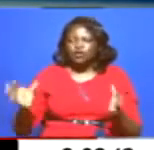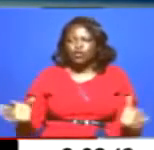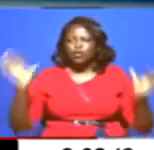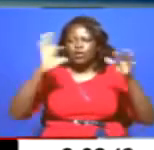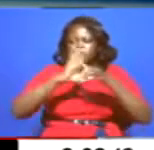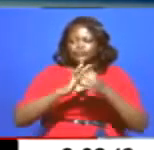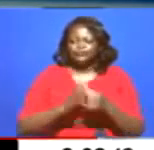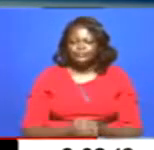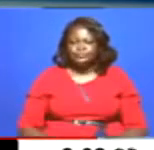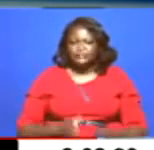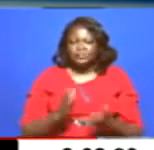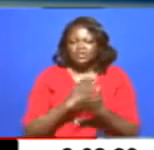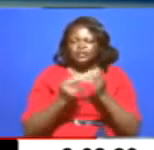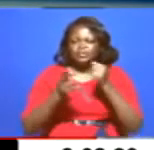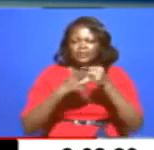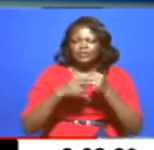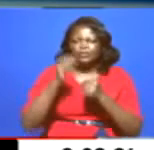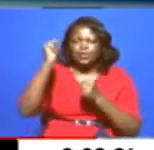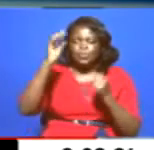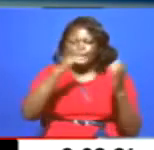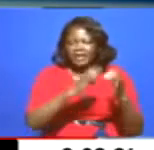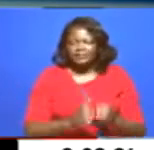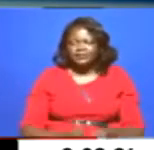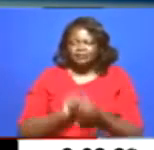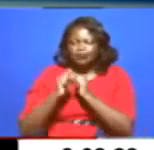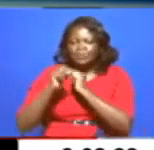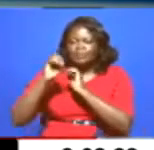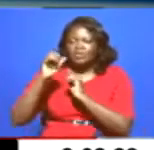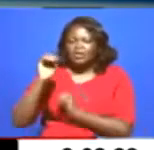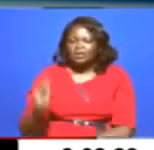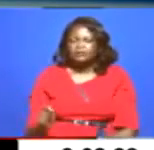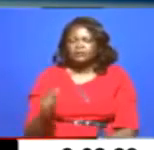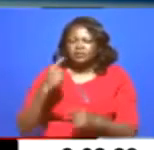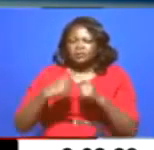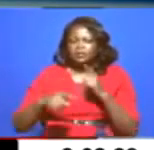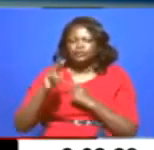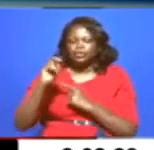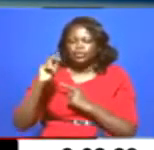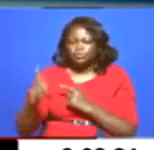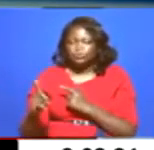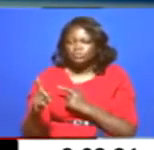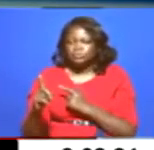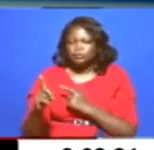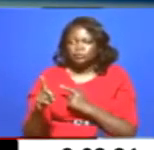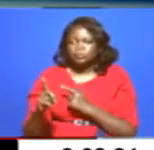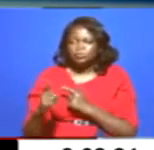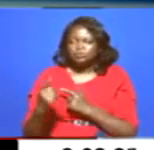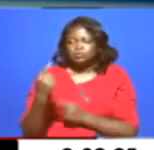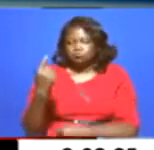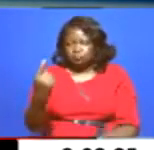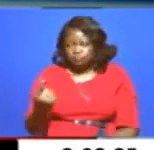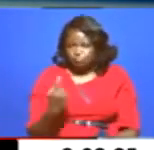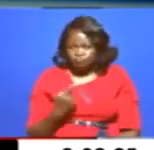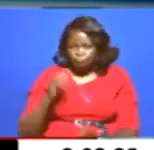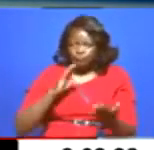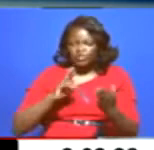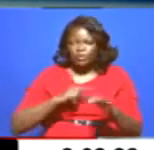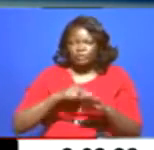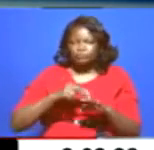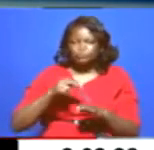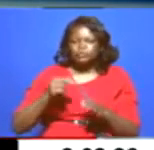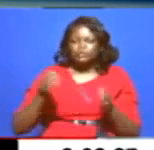to Section 7 of the Political Parties Amendment Act 2021, appearing before the National Assembly Justice Legal